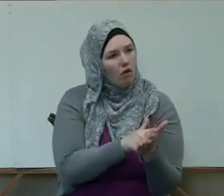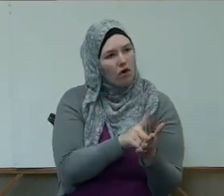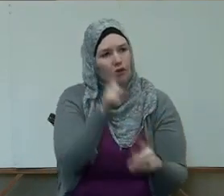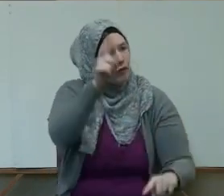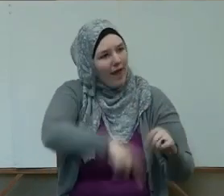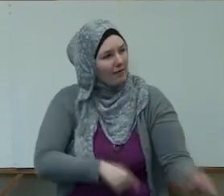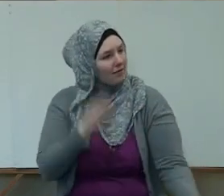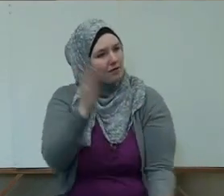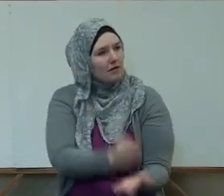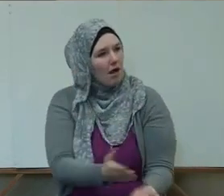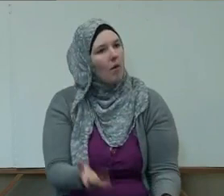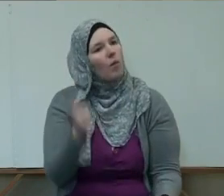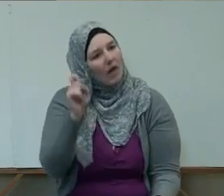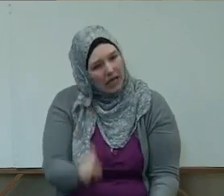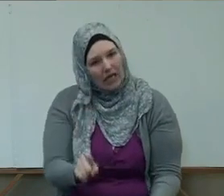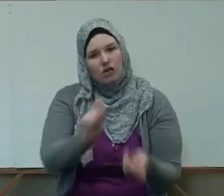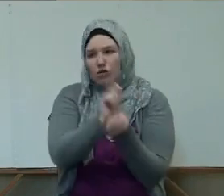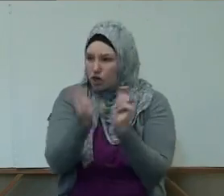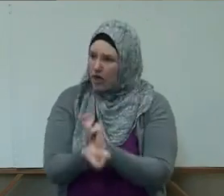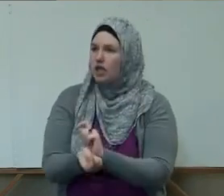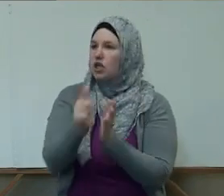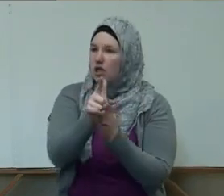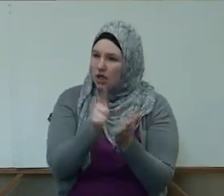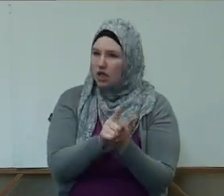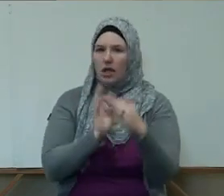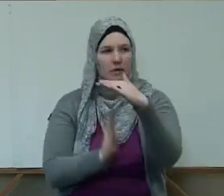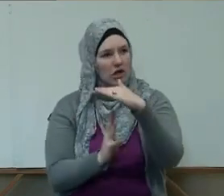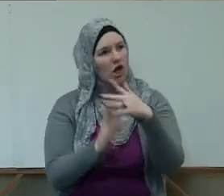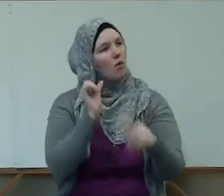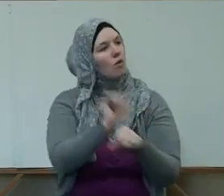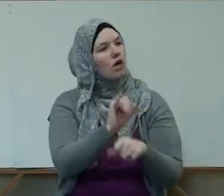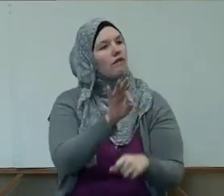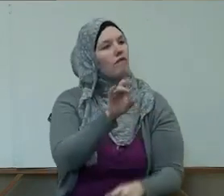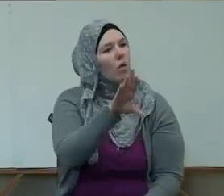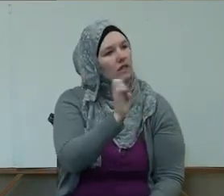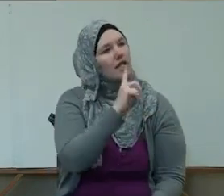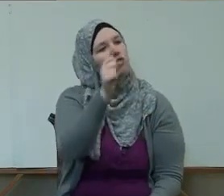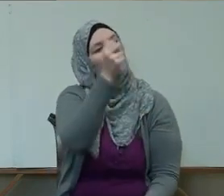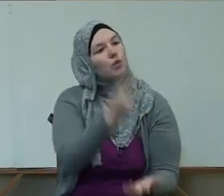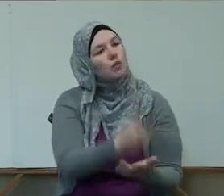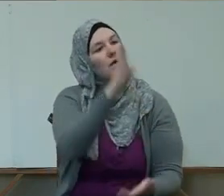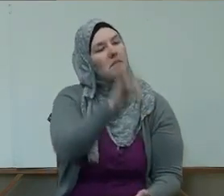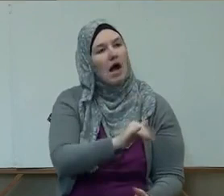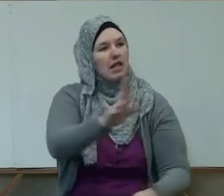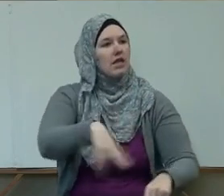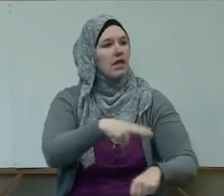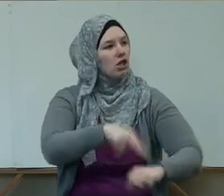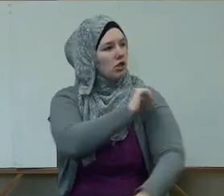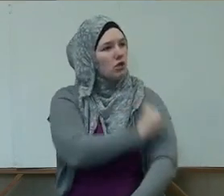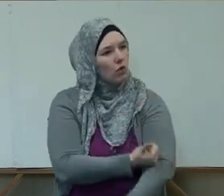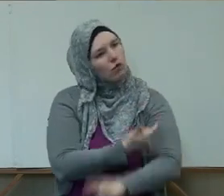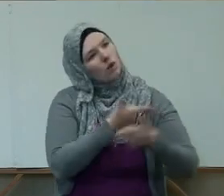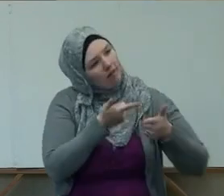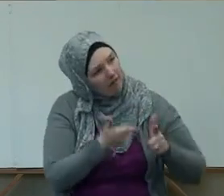need a legalized immigration and workforce that is approved by the nation's authority